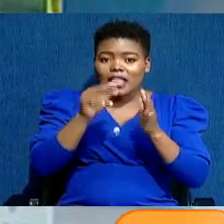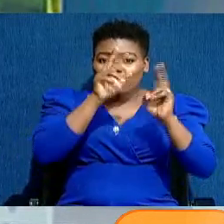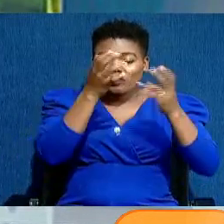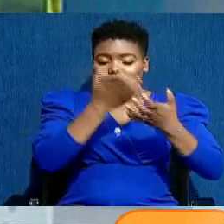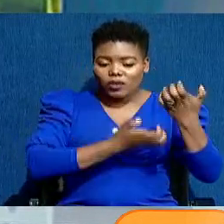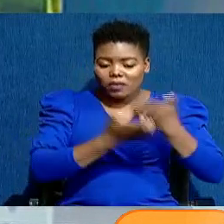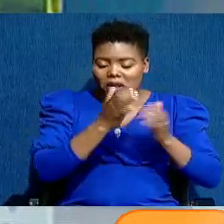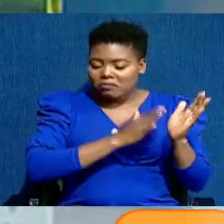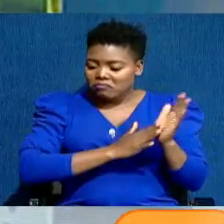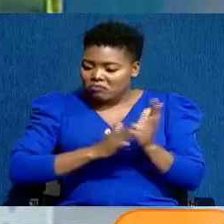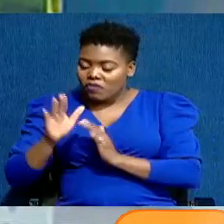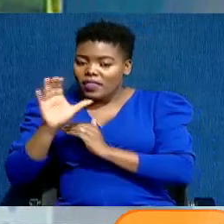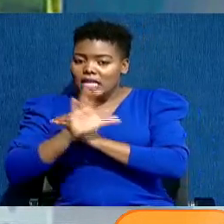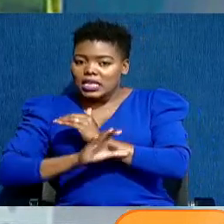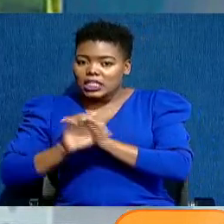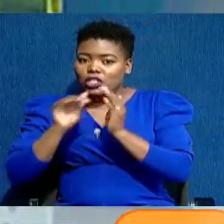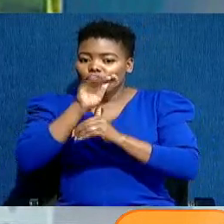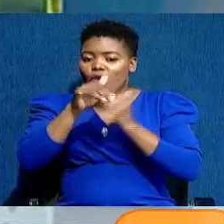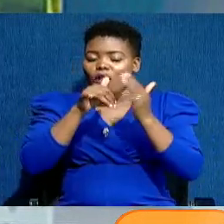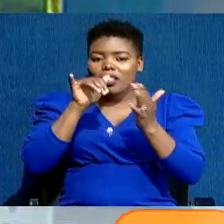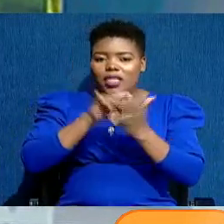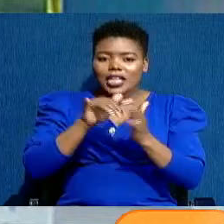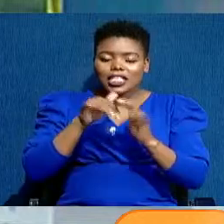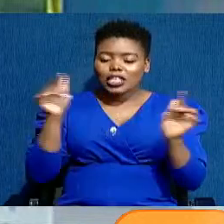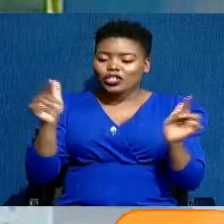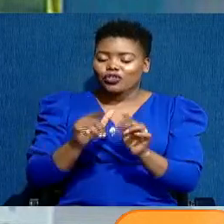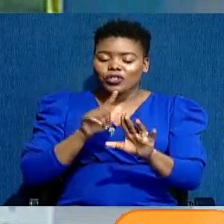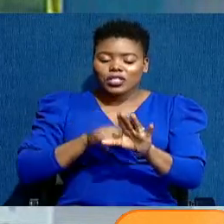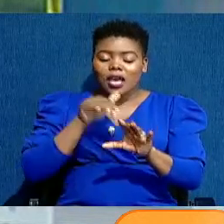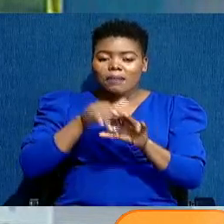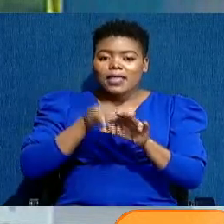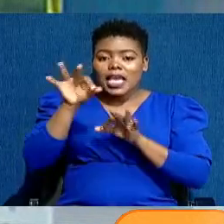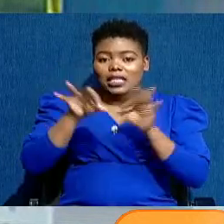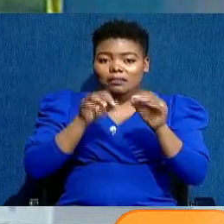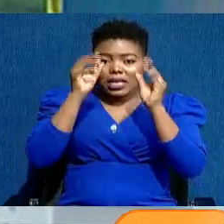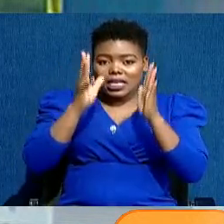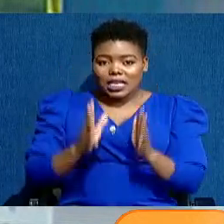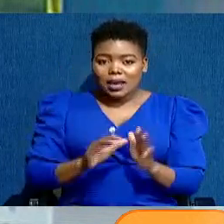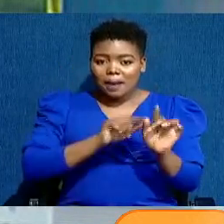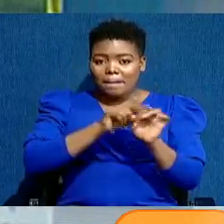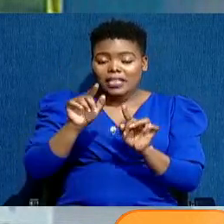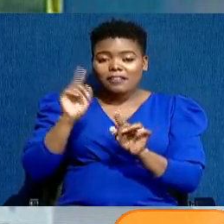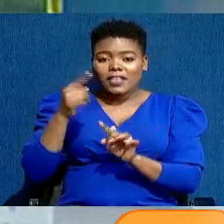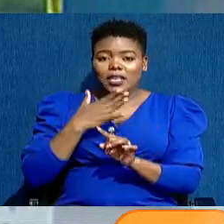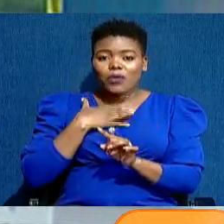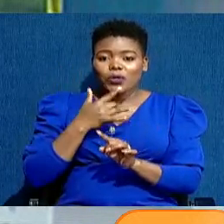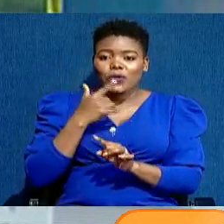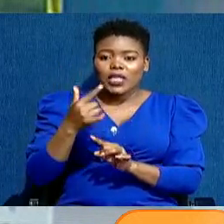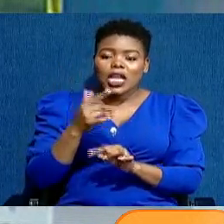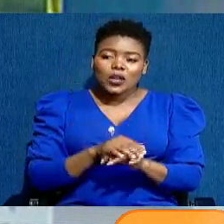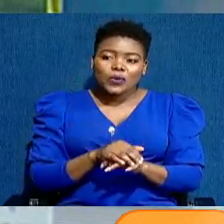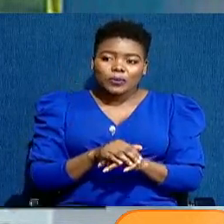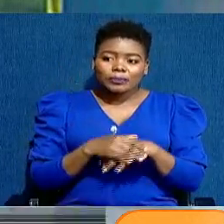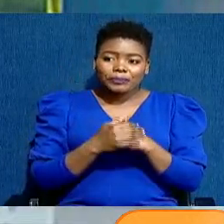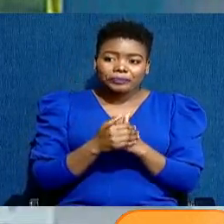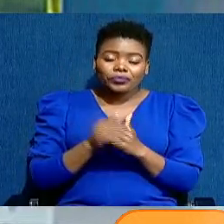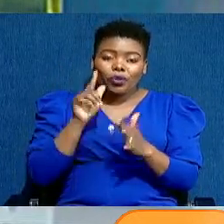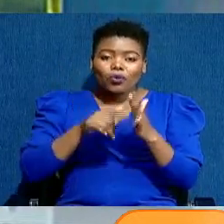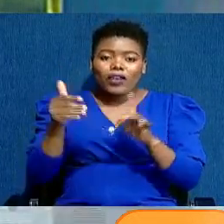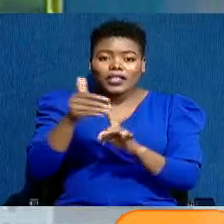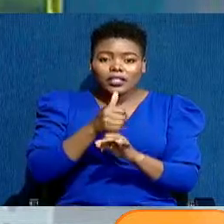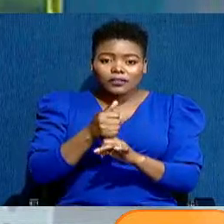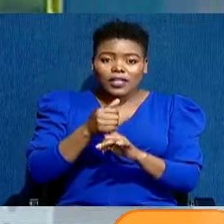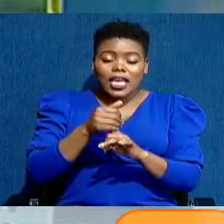plans for the country? All of that in just a moment here on The Explainer. But first, let's tell you about a major milestone in the fight